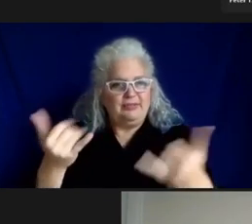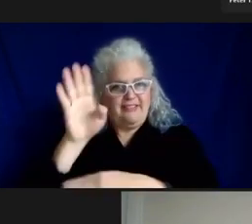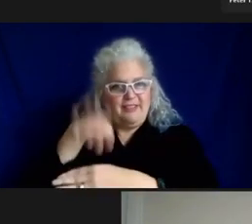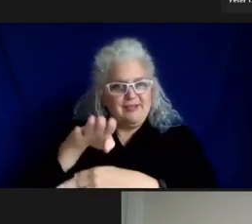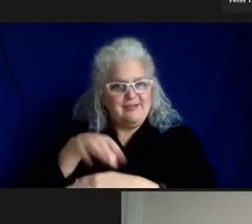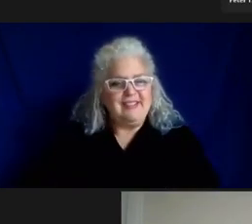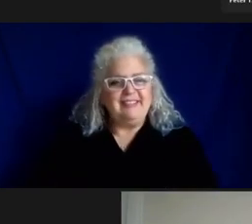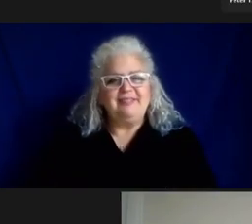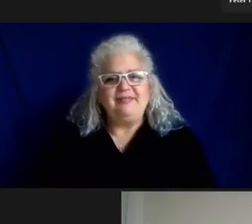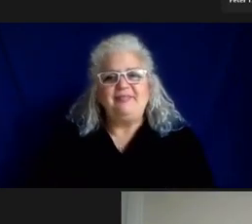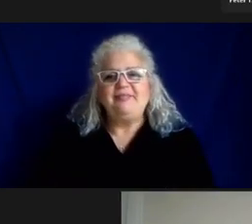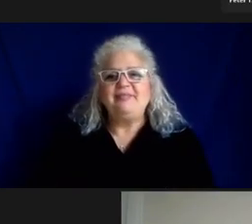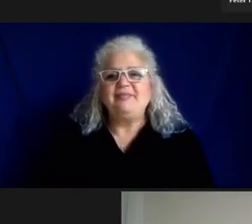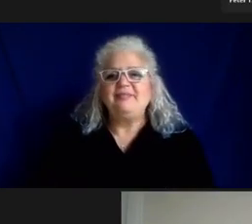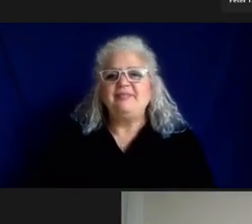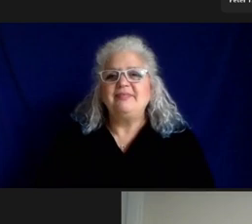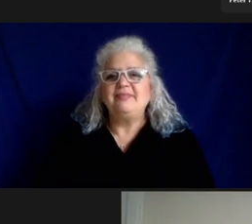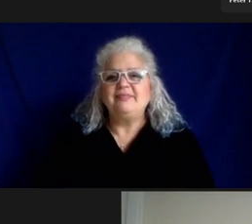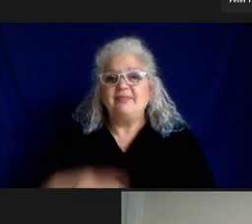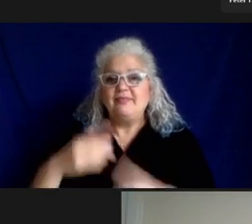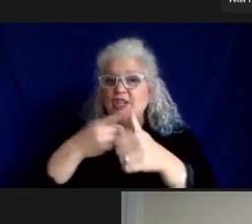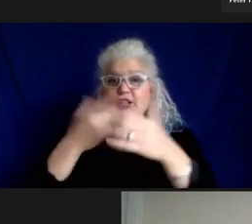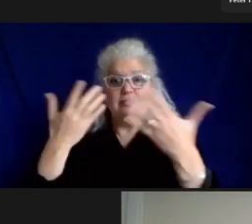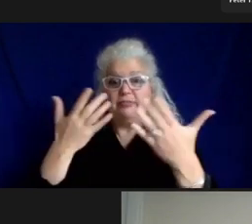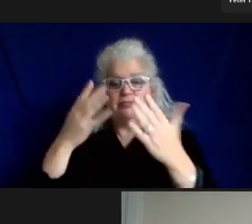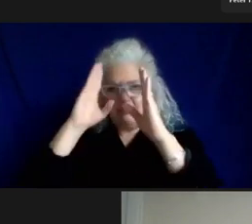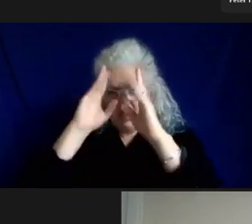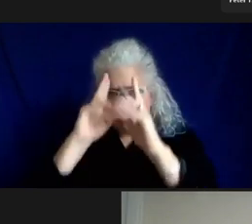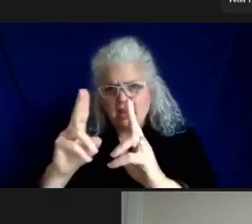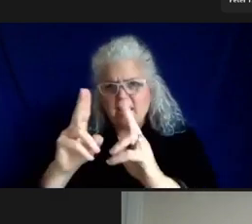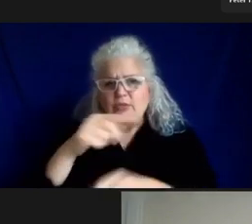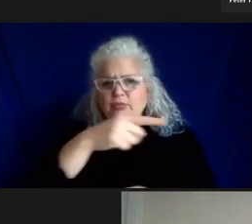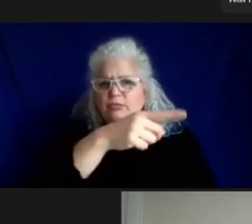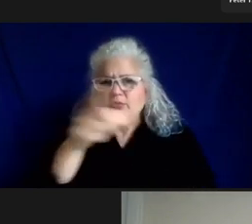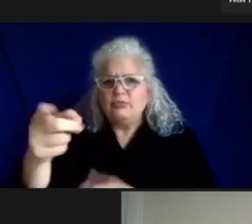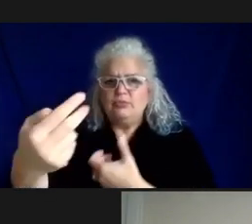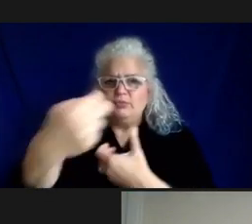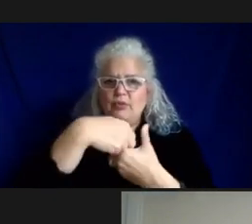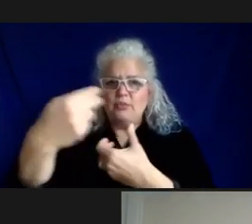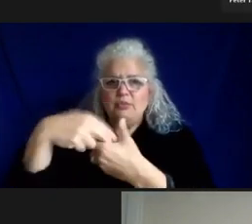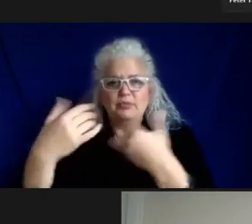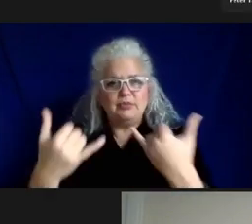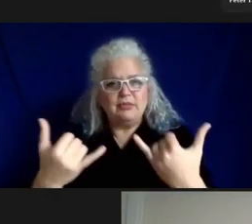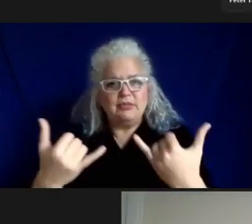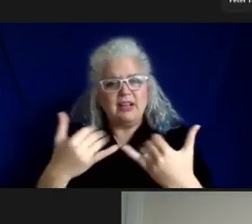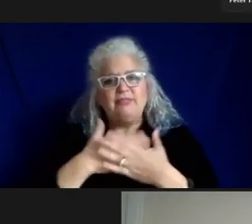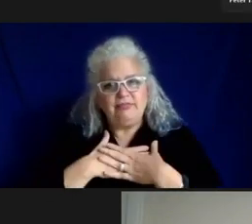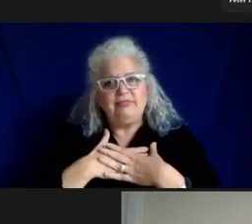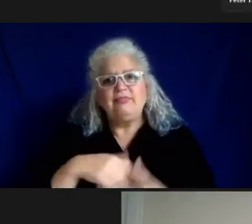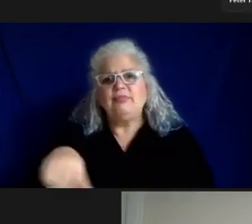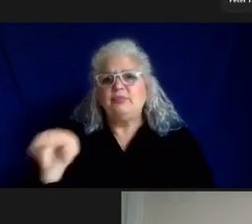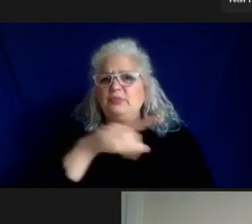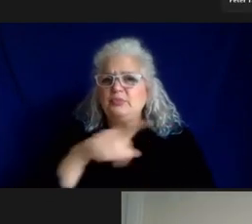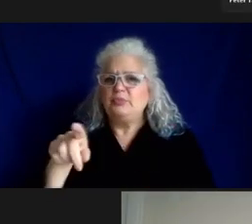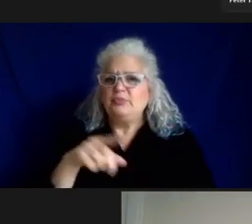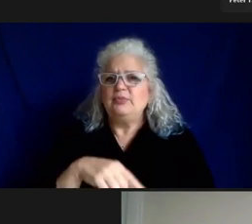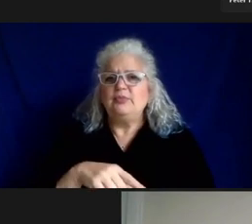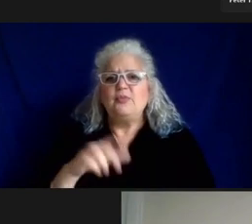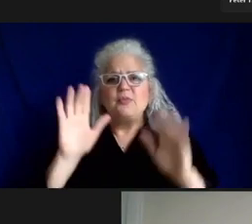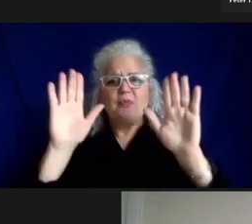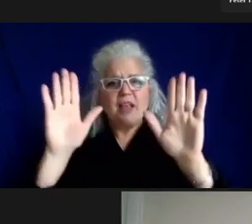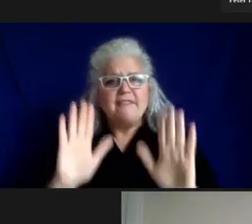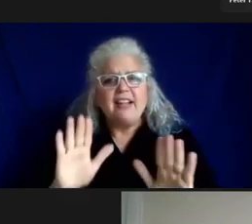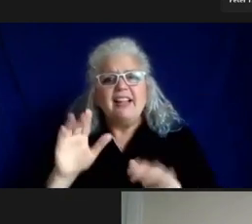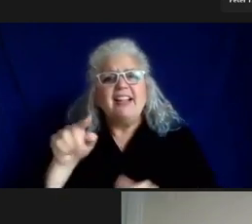everyone who is joining today, especially those of you who are our wonderful audience. I want to